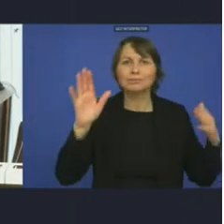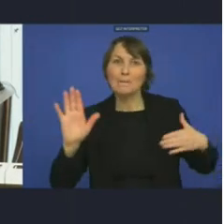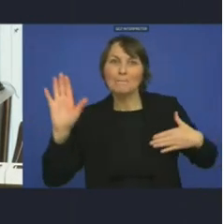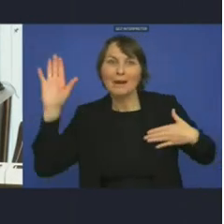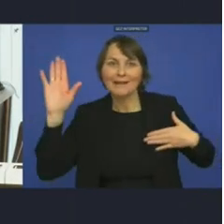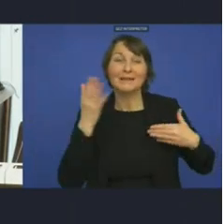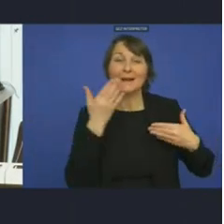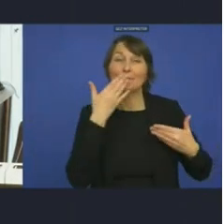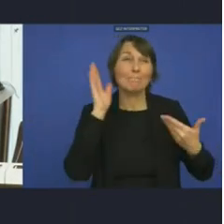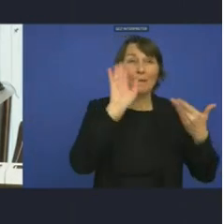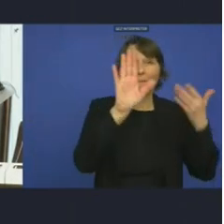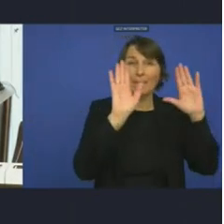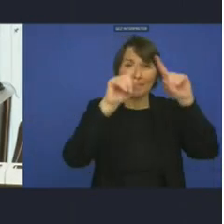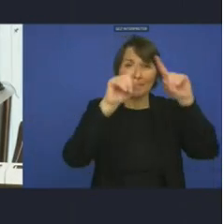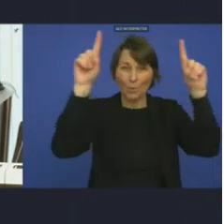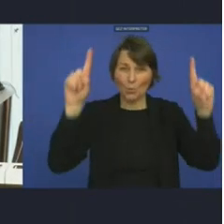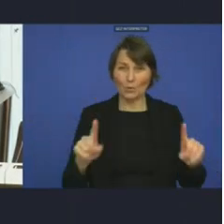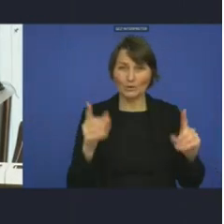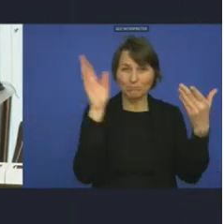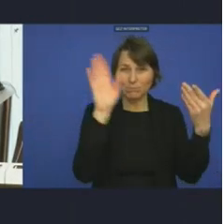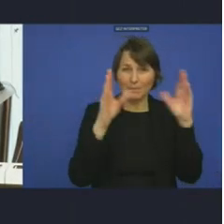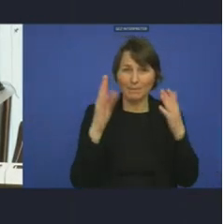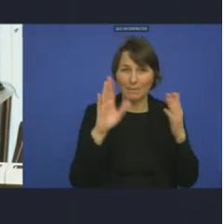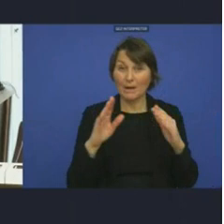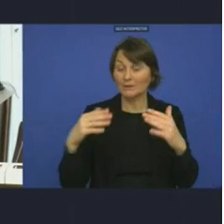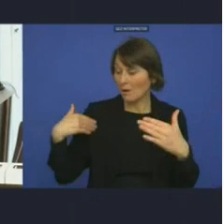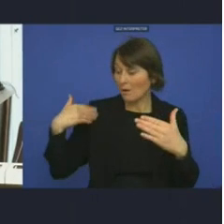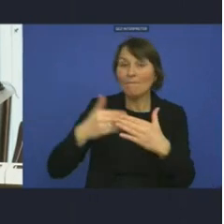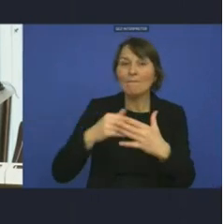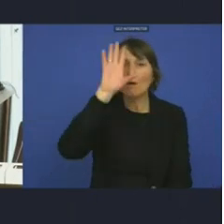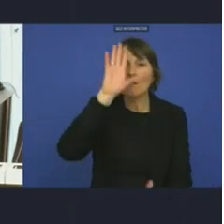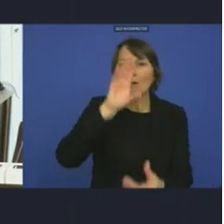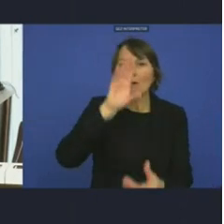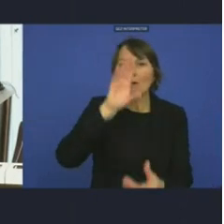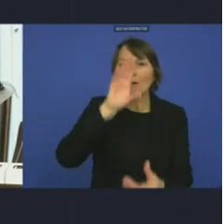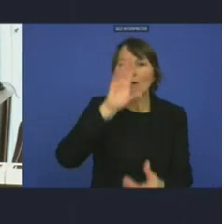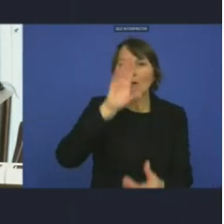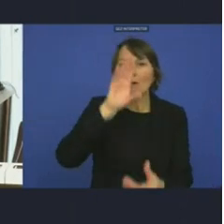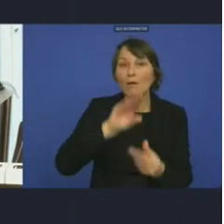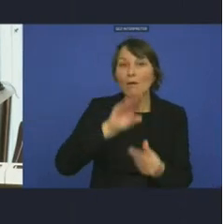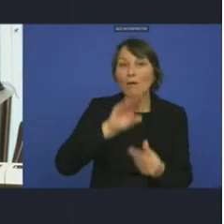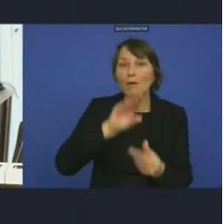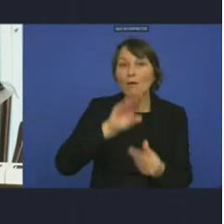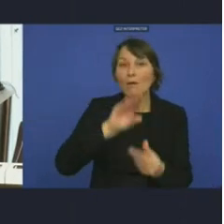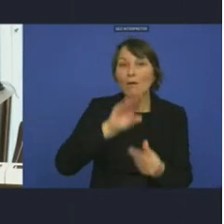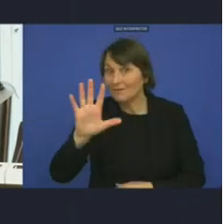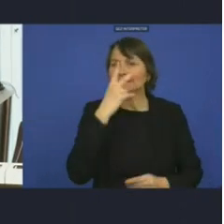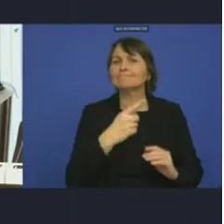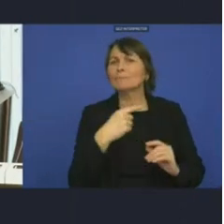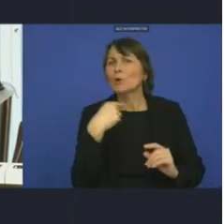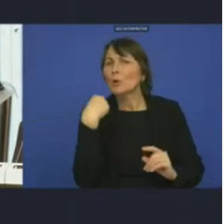are present today, they showed where they are, who they are who they are addressed